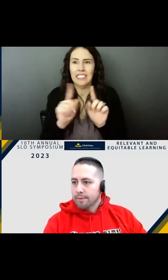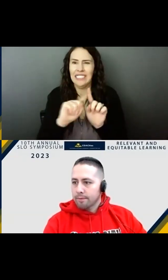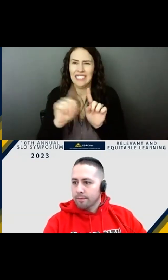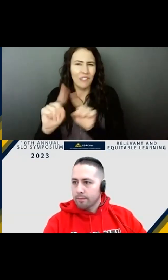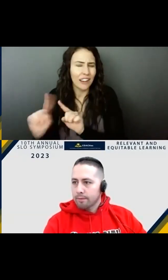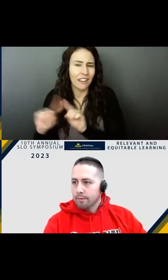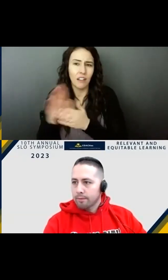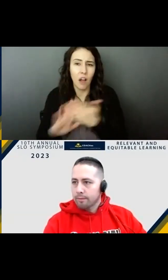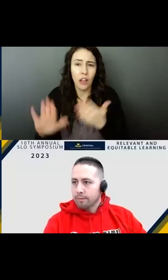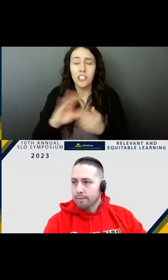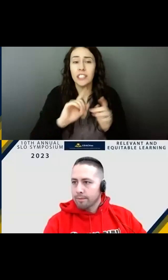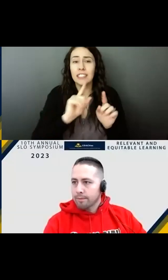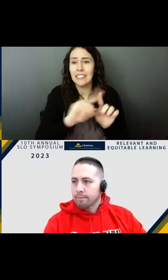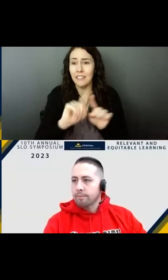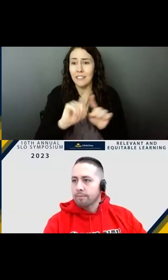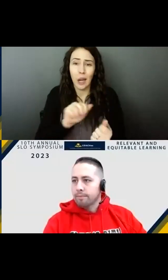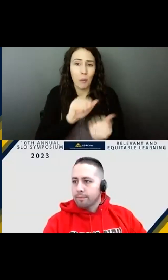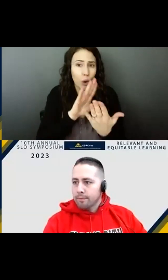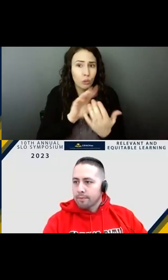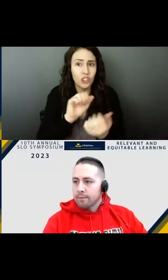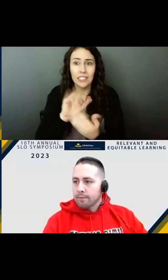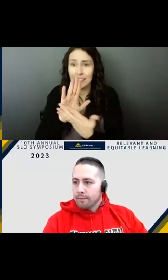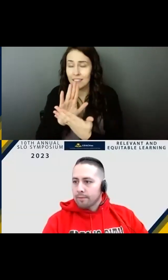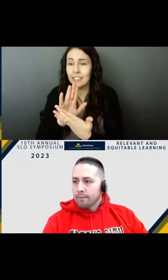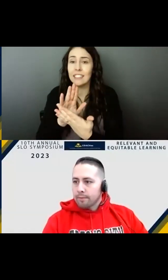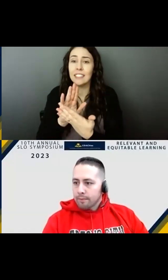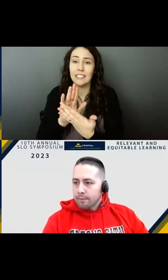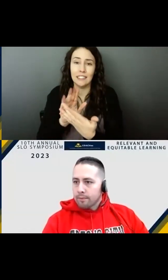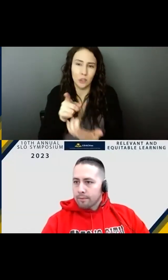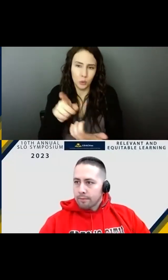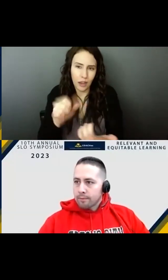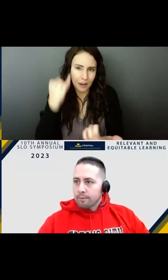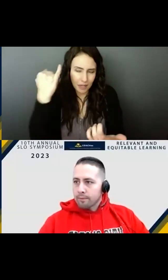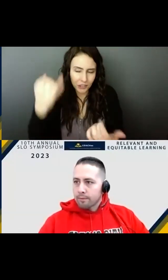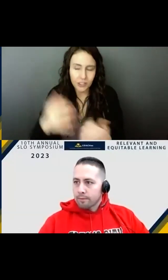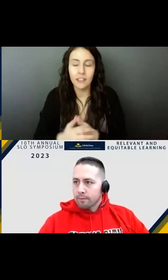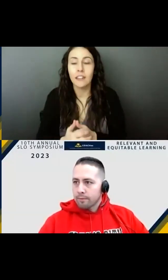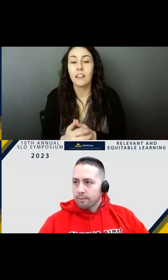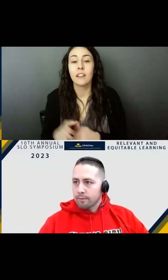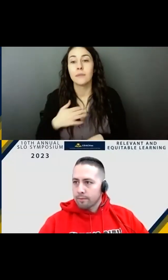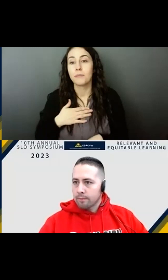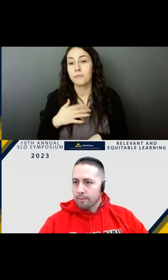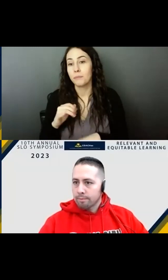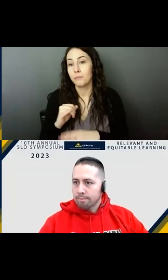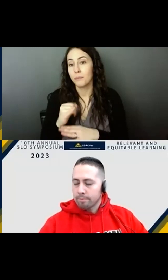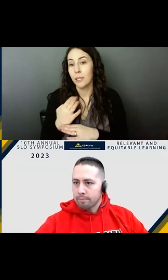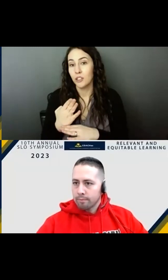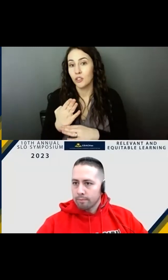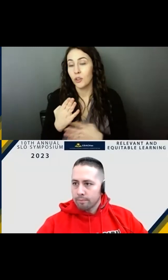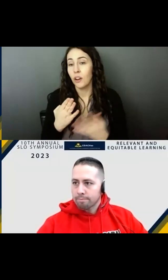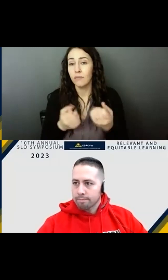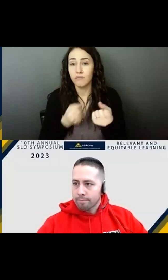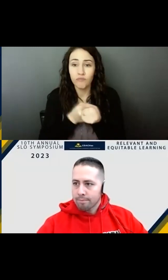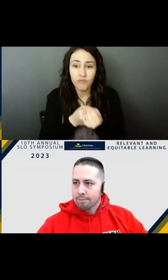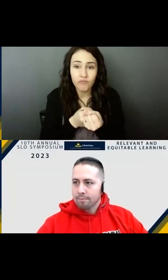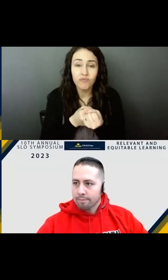different approaches to assessment, as you can imagine. But my job is to be a support, a